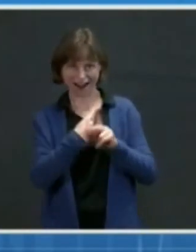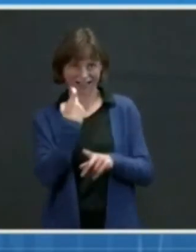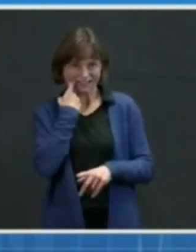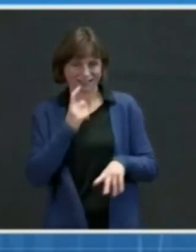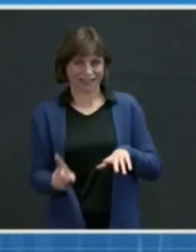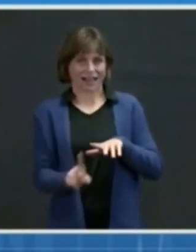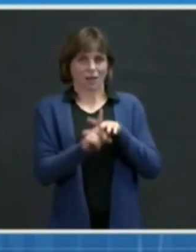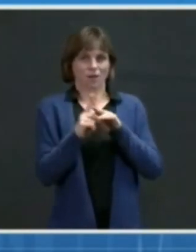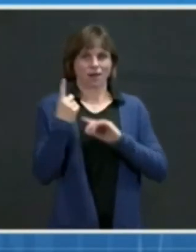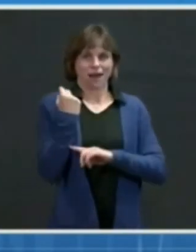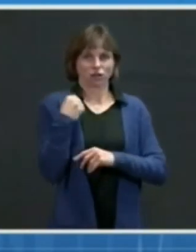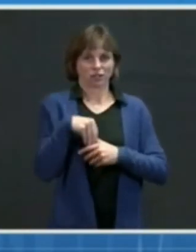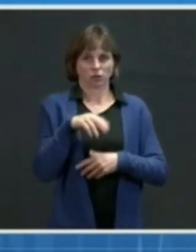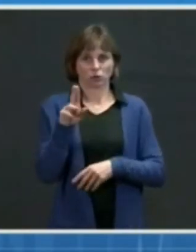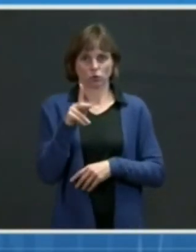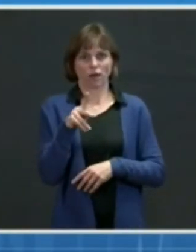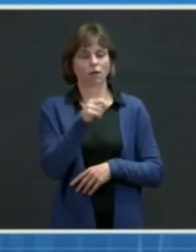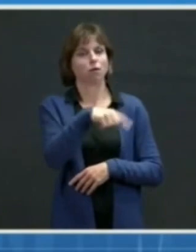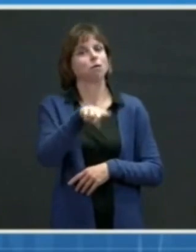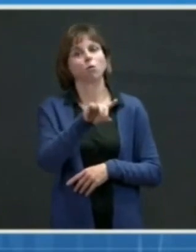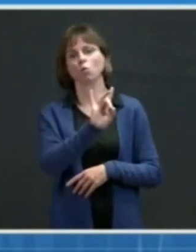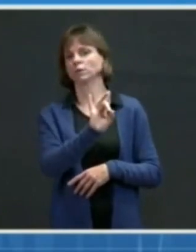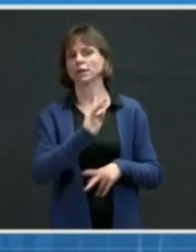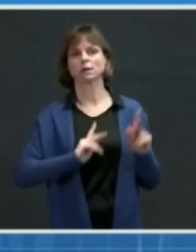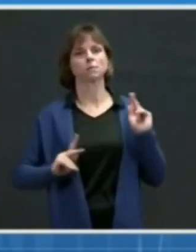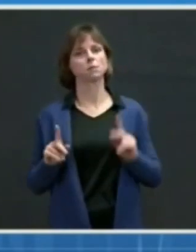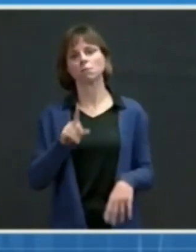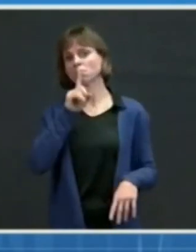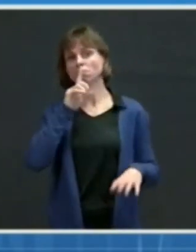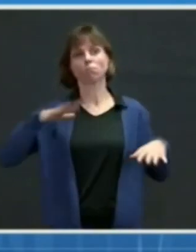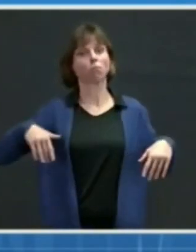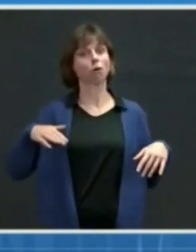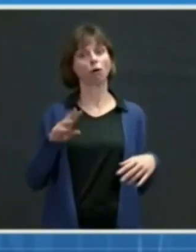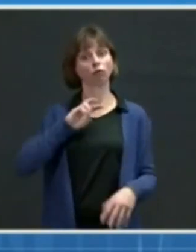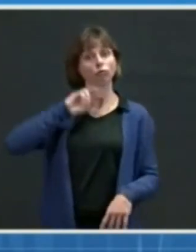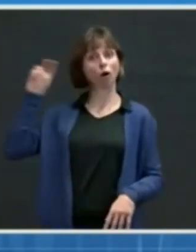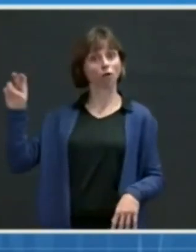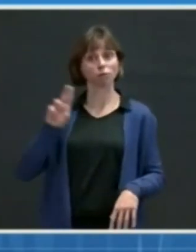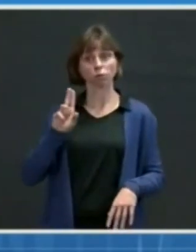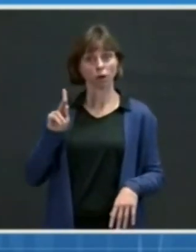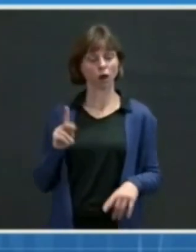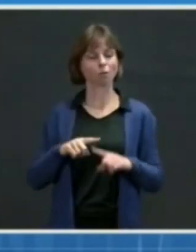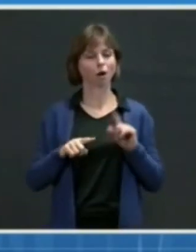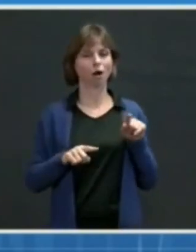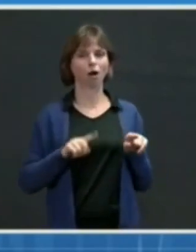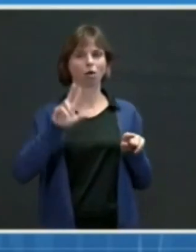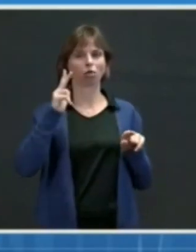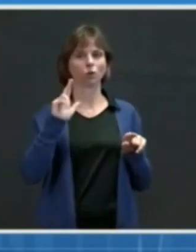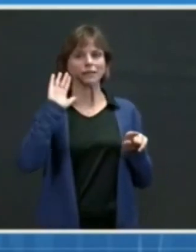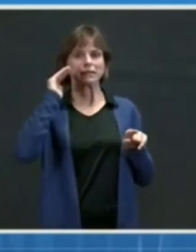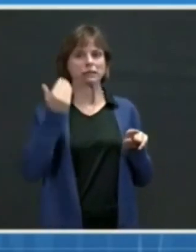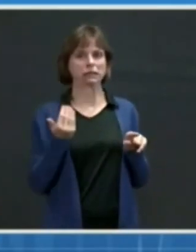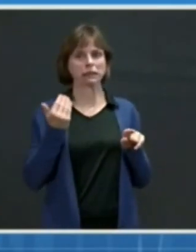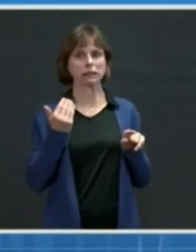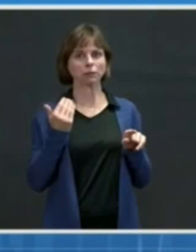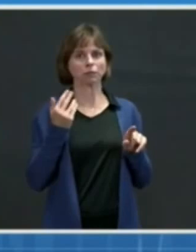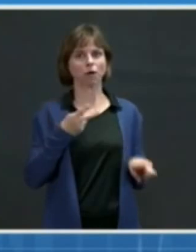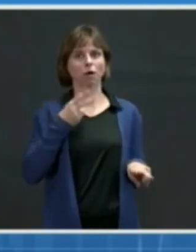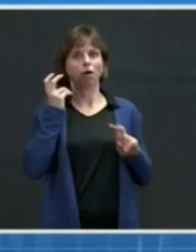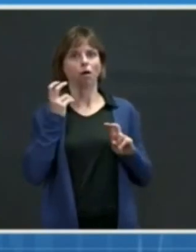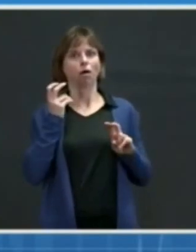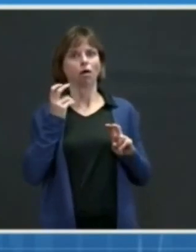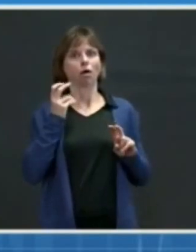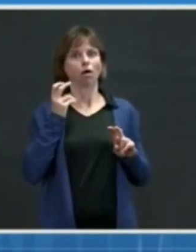UK. None of the 8 individuals had traveled to the UK, but 3 of them appeared to have been infected during international travel to